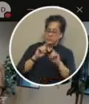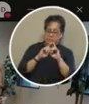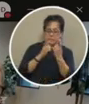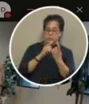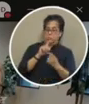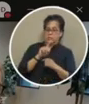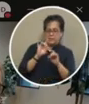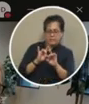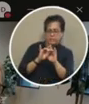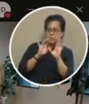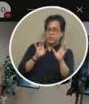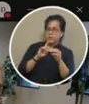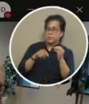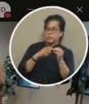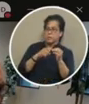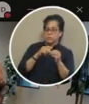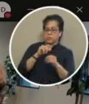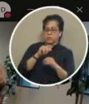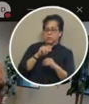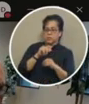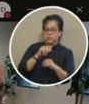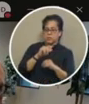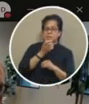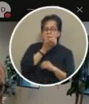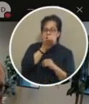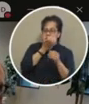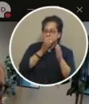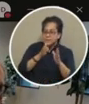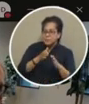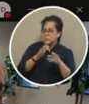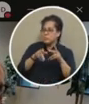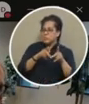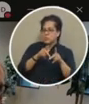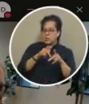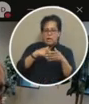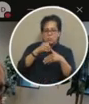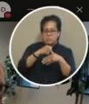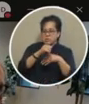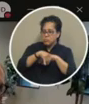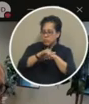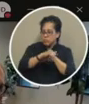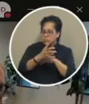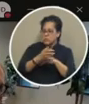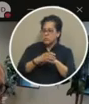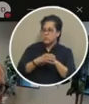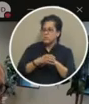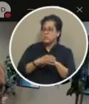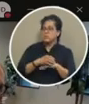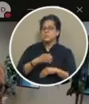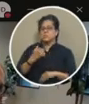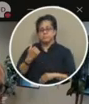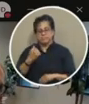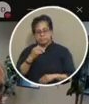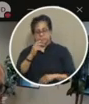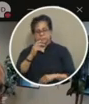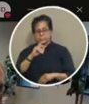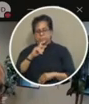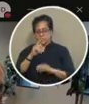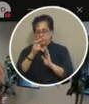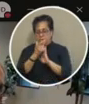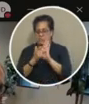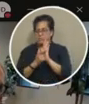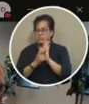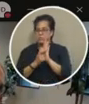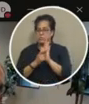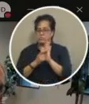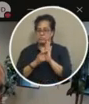some clarification on the landscapers and the outside yard work. Can I wanted to speak a